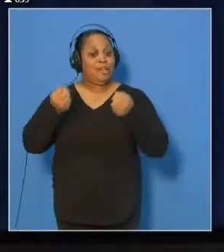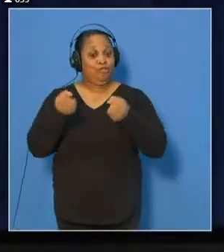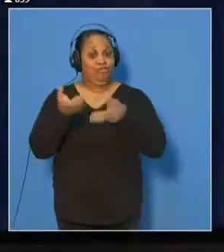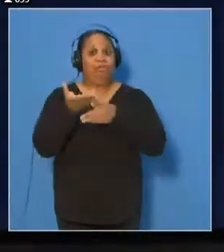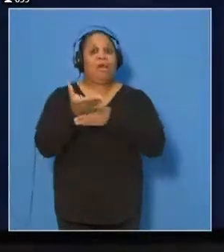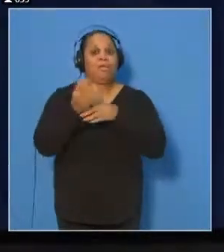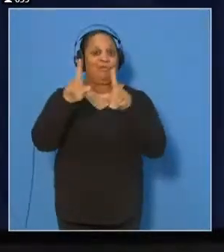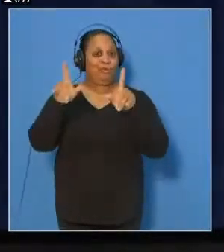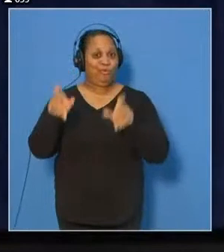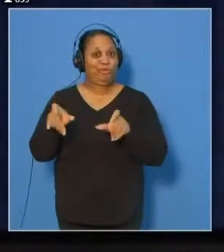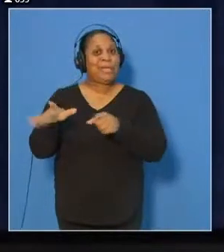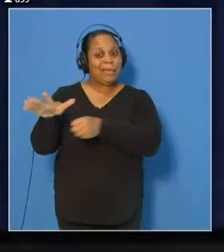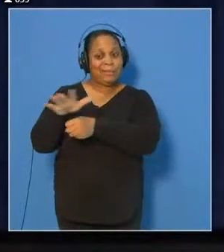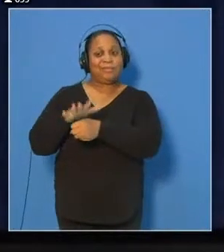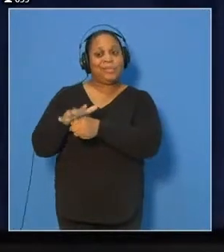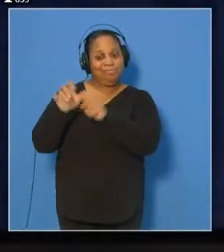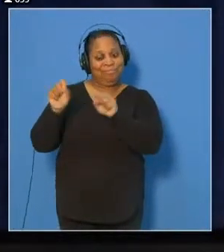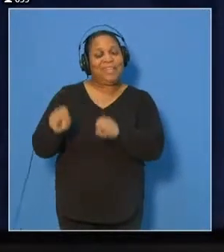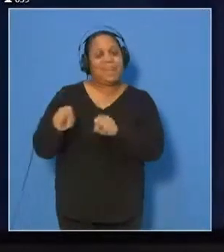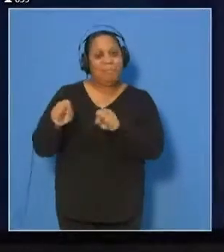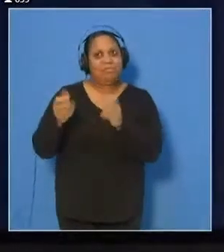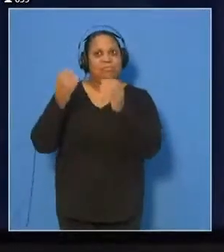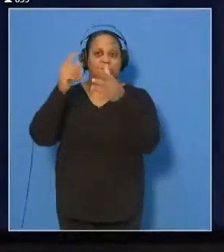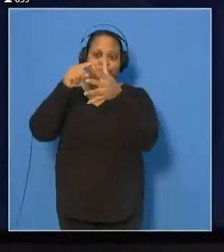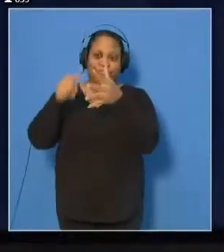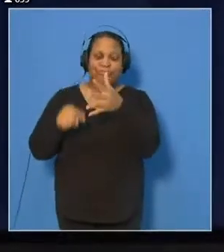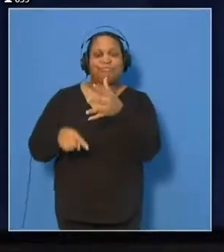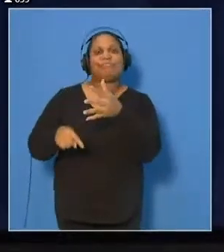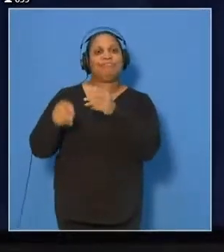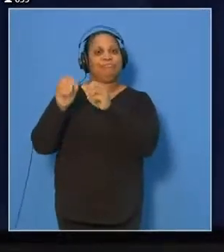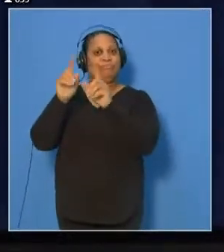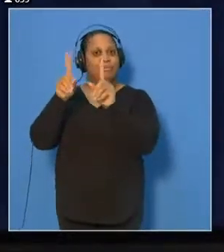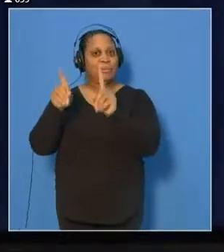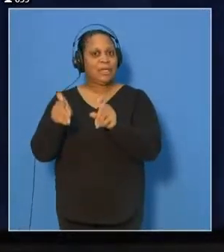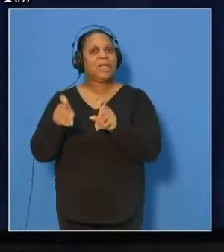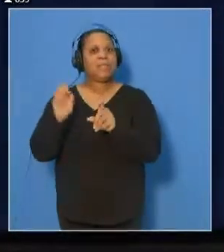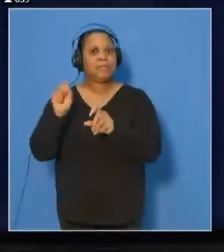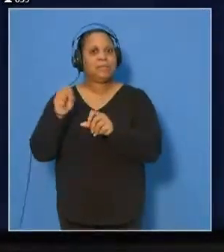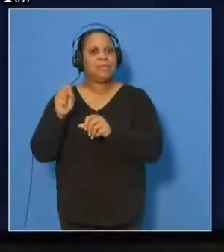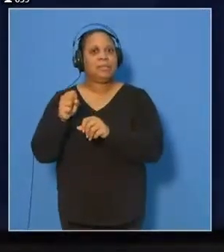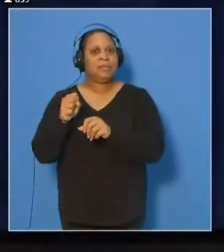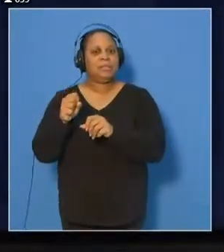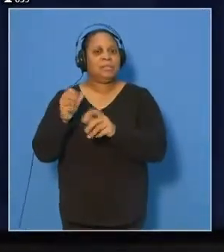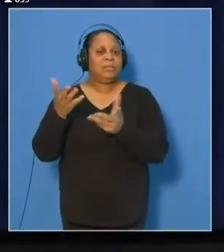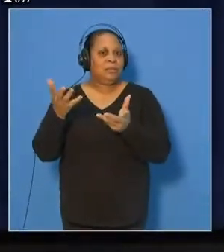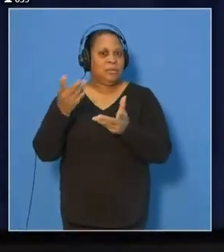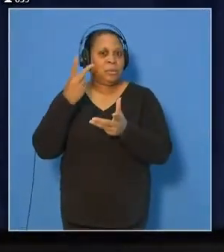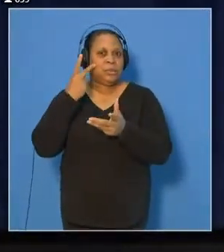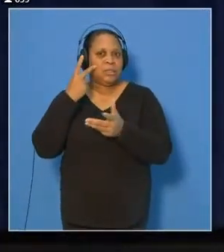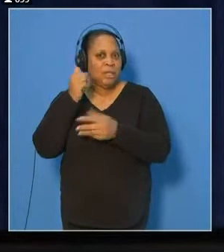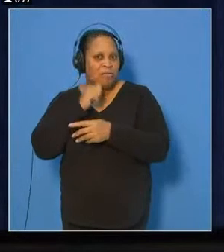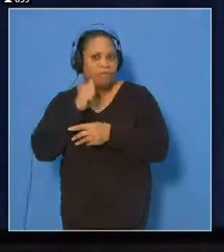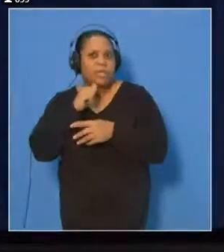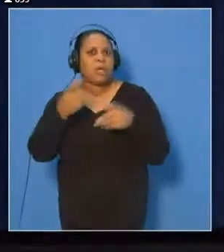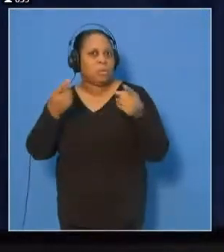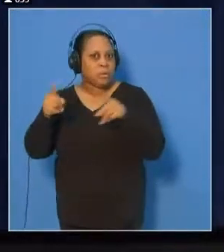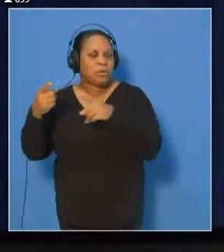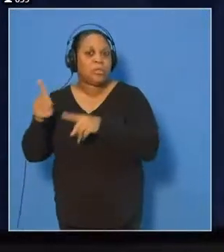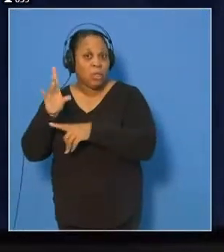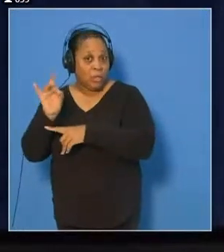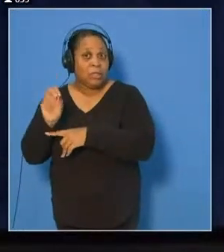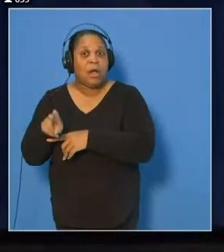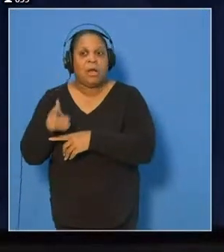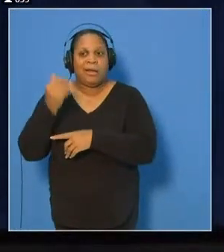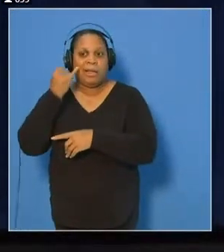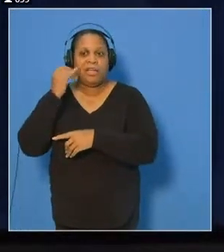Friday, and we have the capability to do a number of tests, there would be naysayers every day, Don. And the fact is, if we could wave